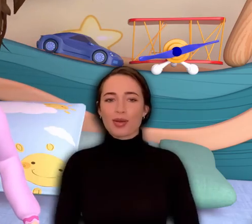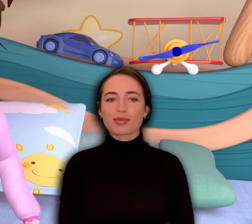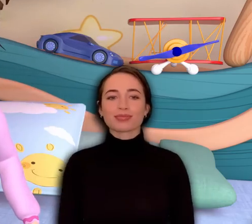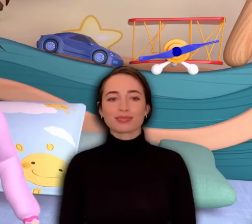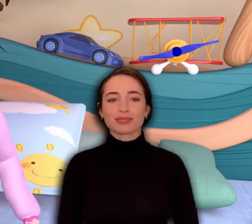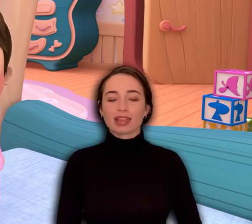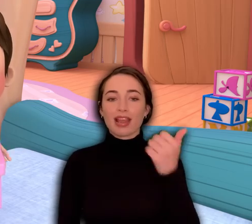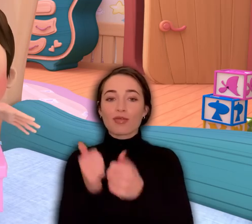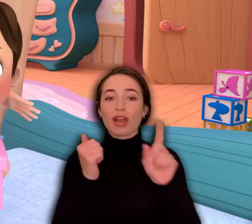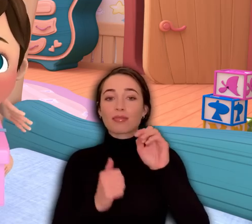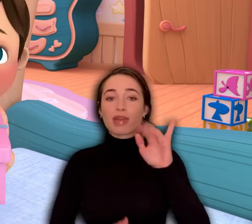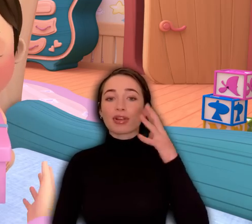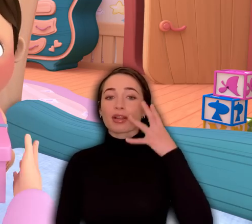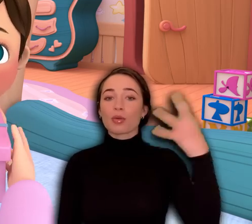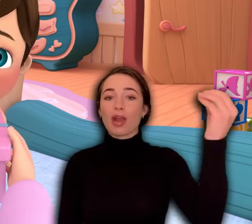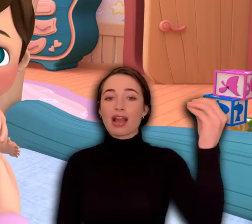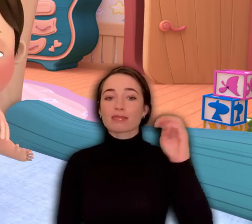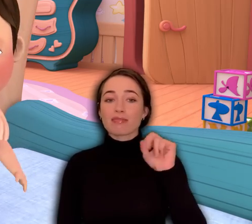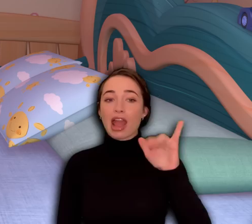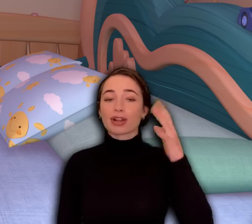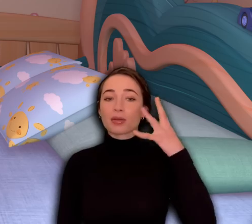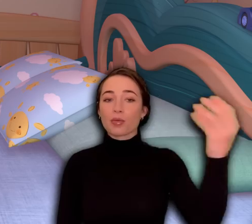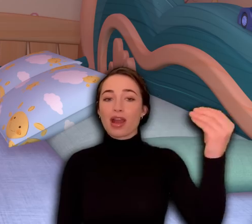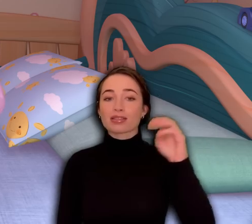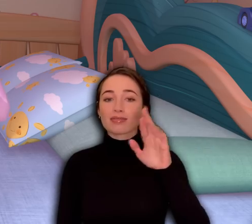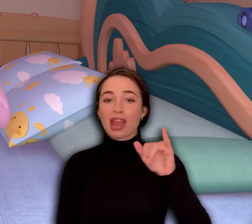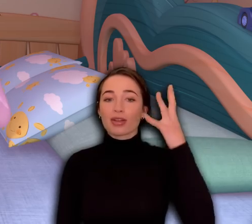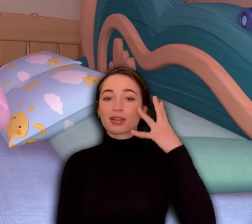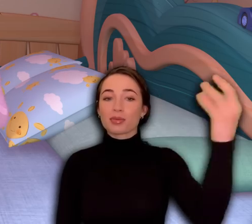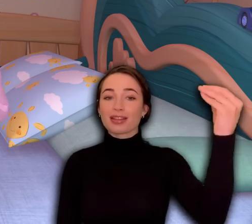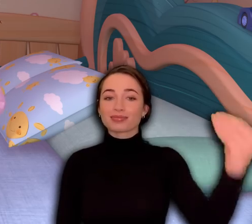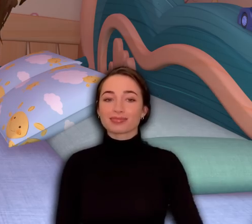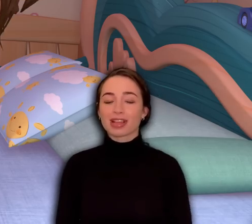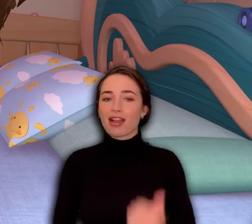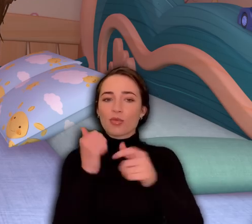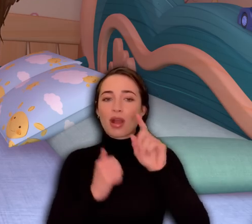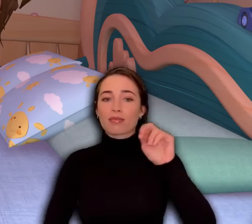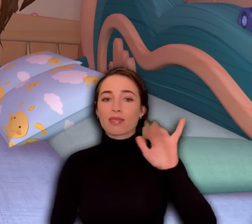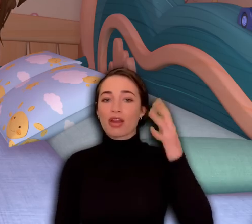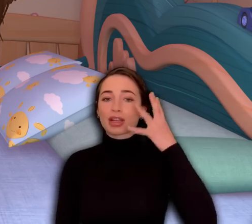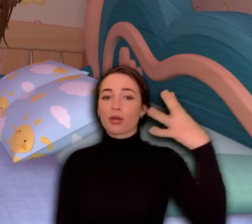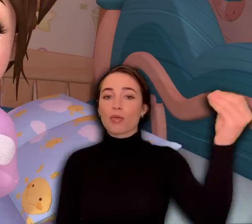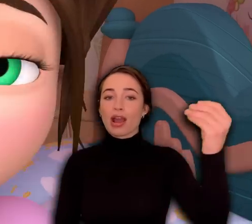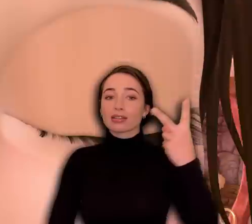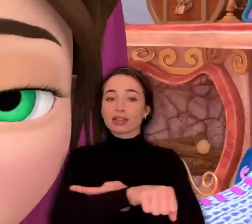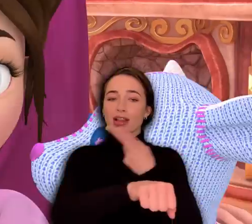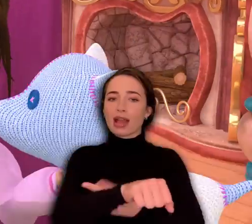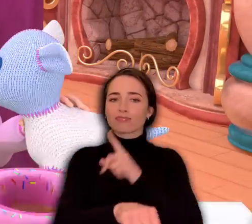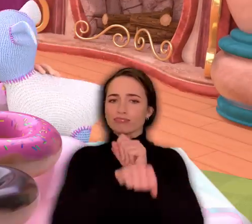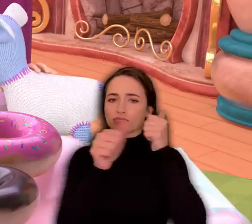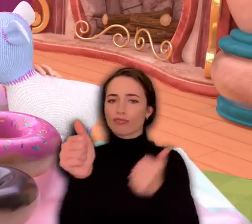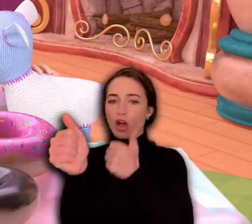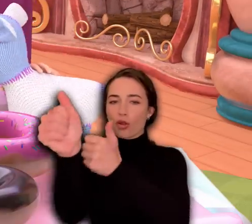white as snow everywhere that Mary went Mary went Mary went everywhere but Mary